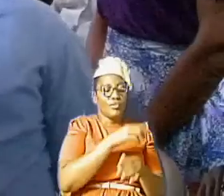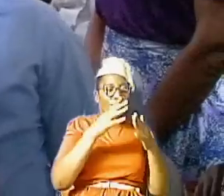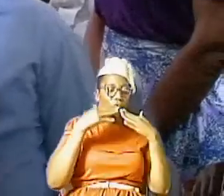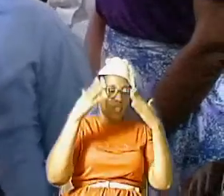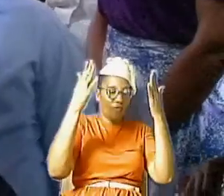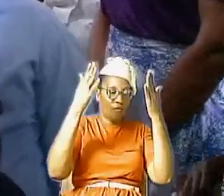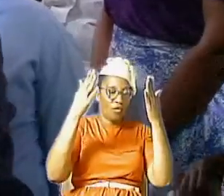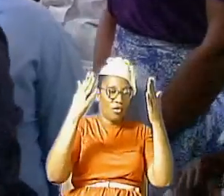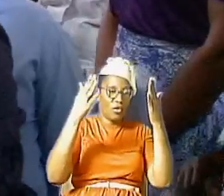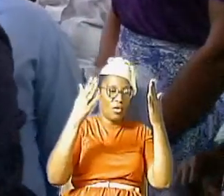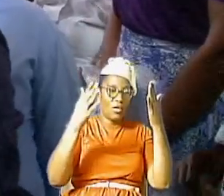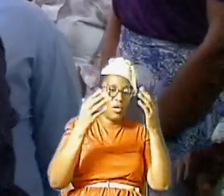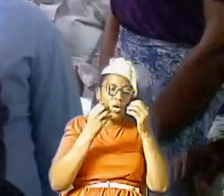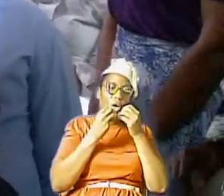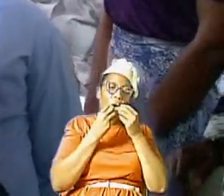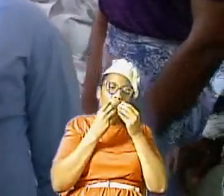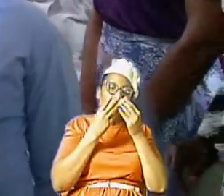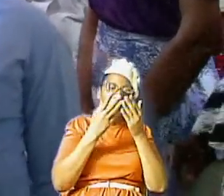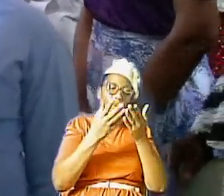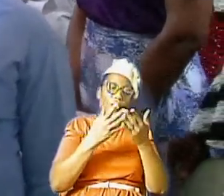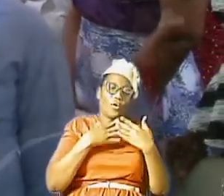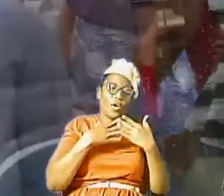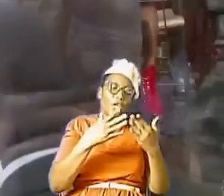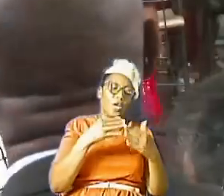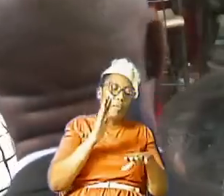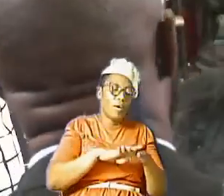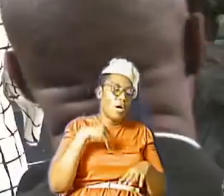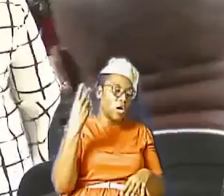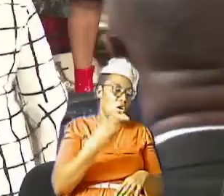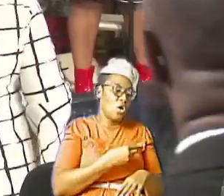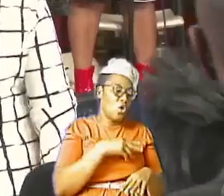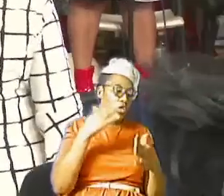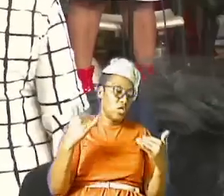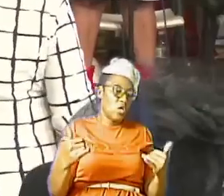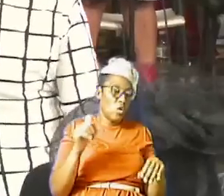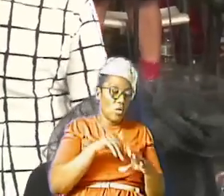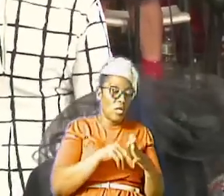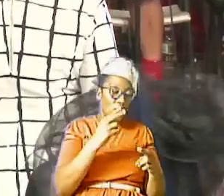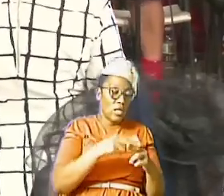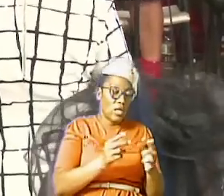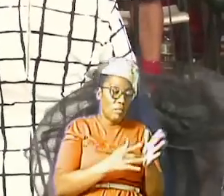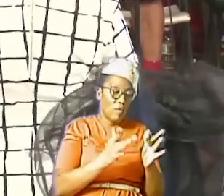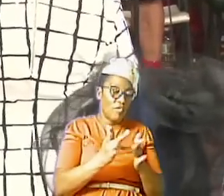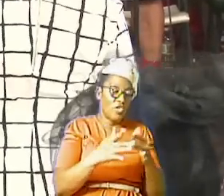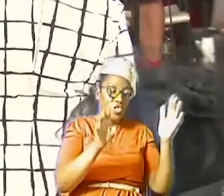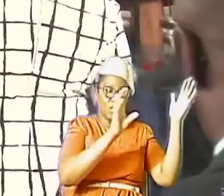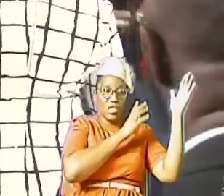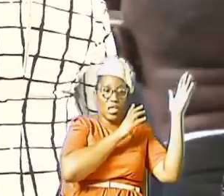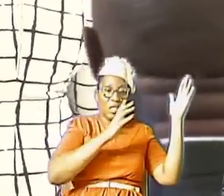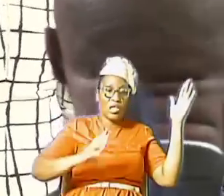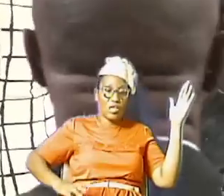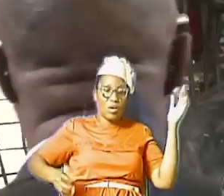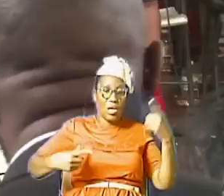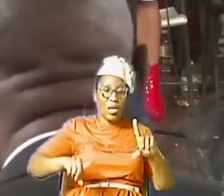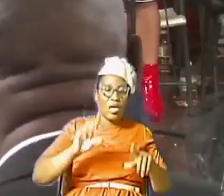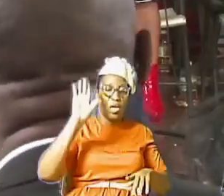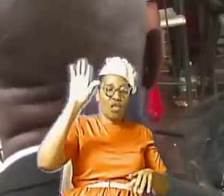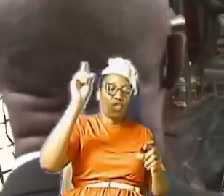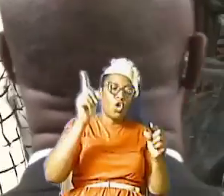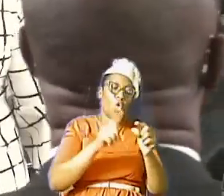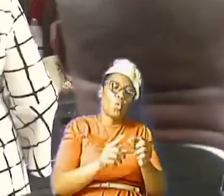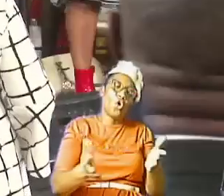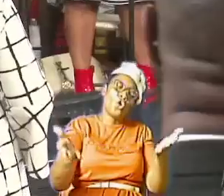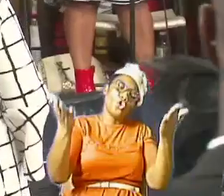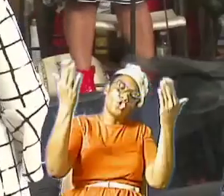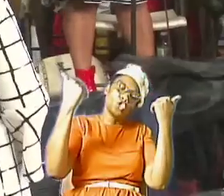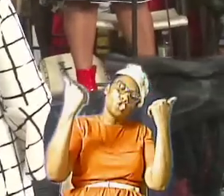grateful. Breathe upon us even now in the name of Jesus Christ. And let your